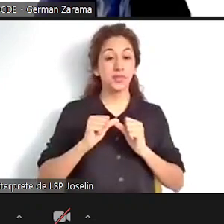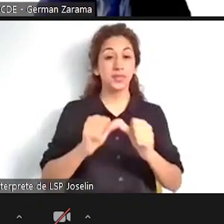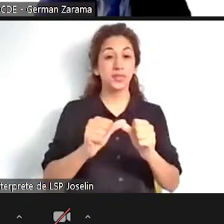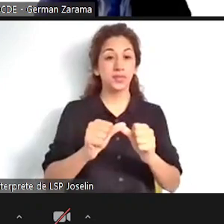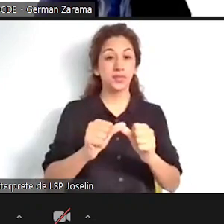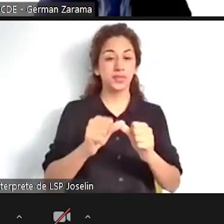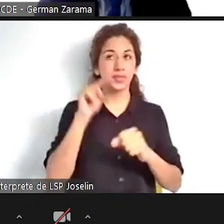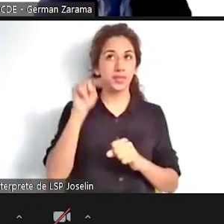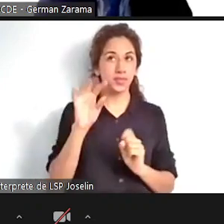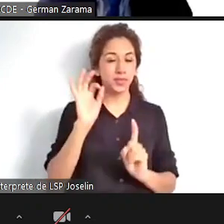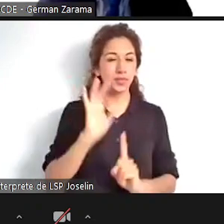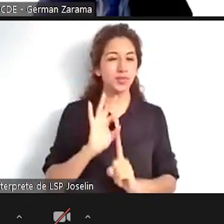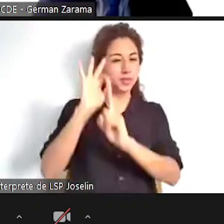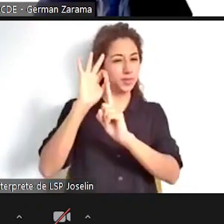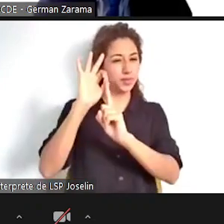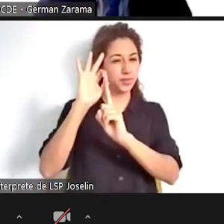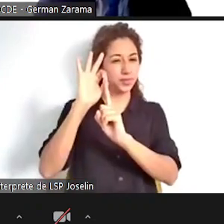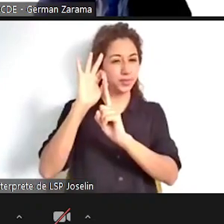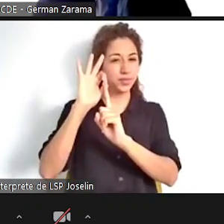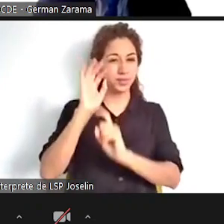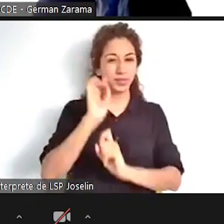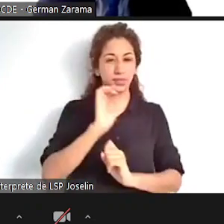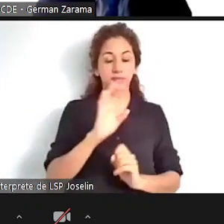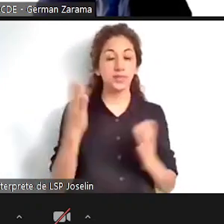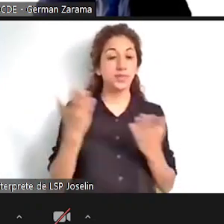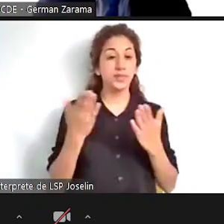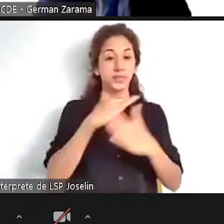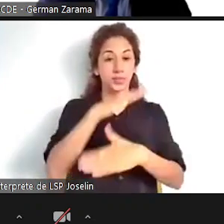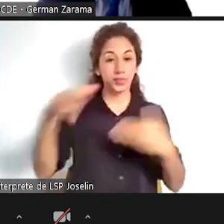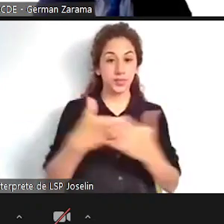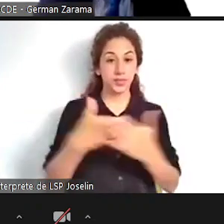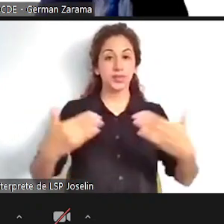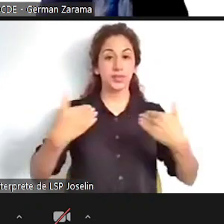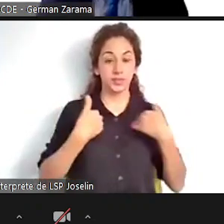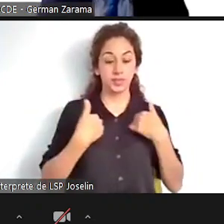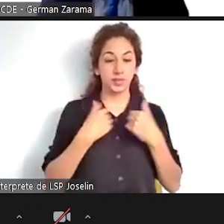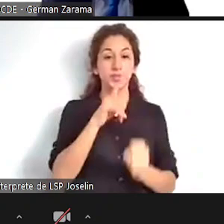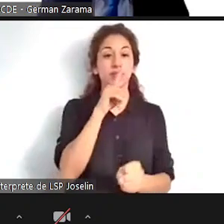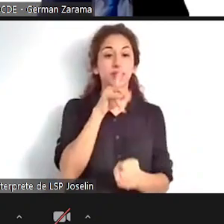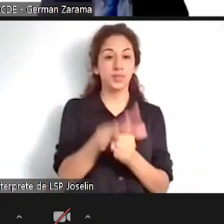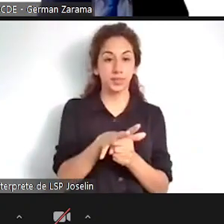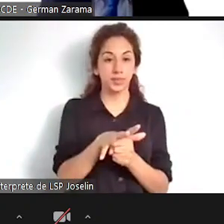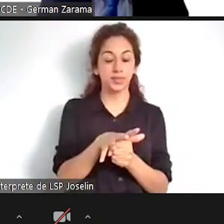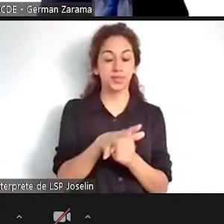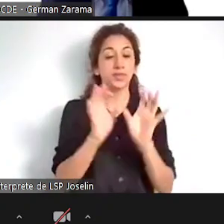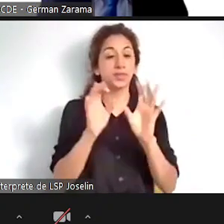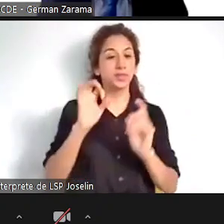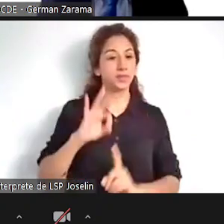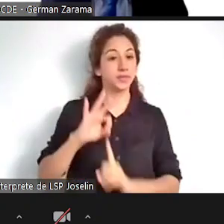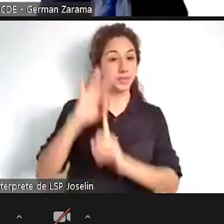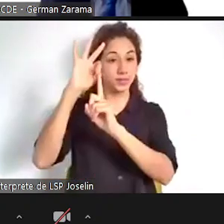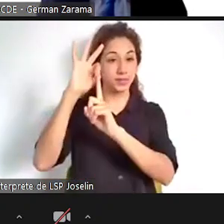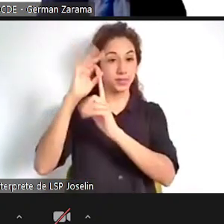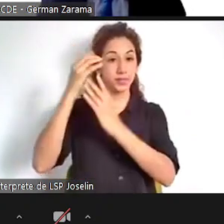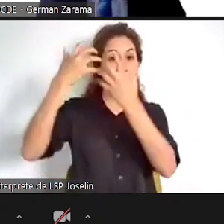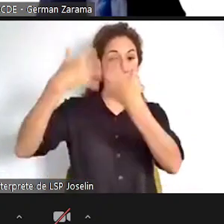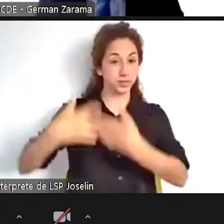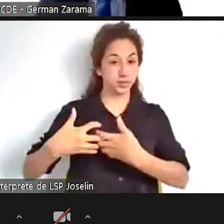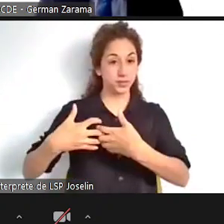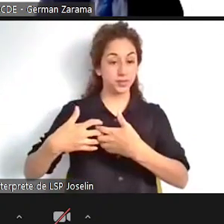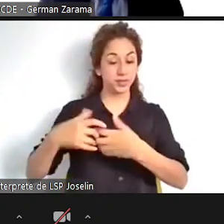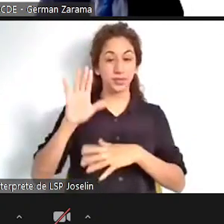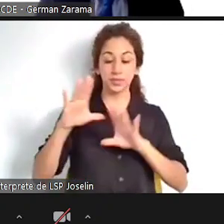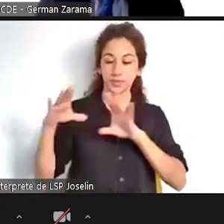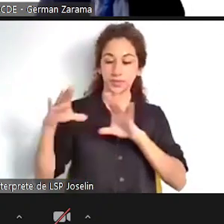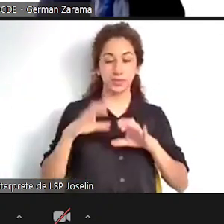sustainable so that is one of the major issues of that issue in which we have to engage everyone and mainly the